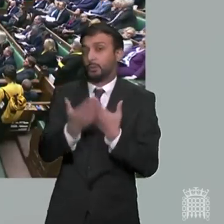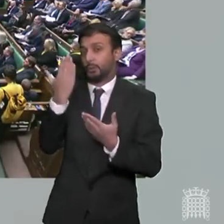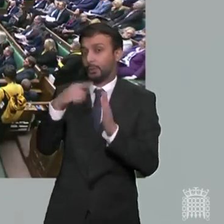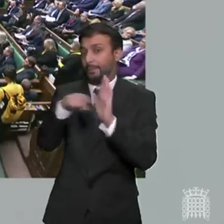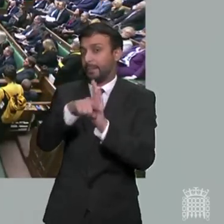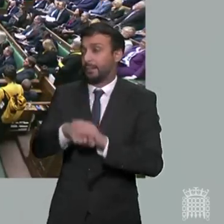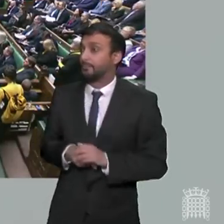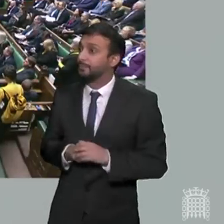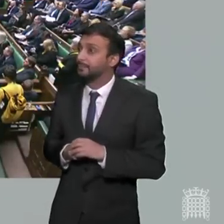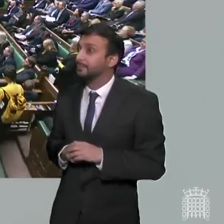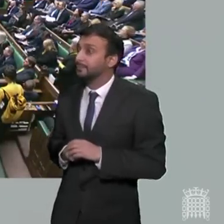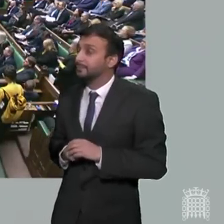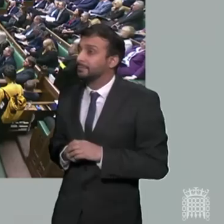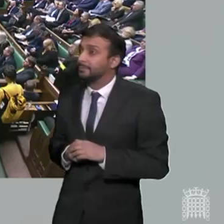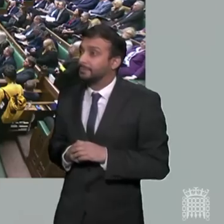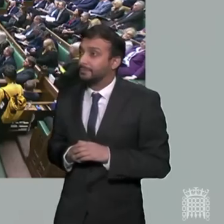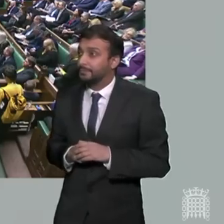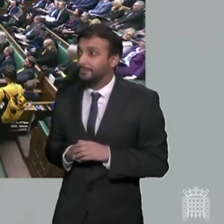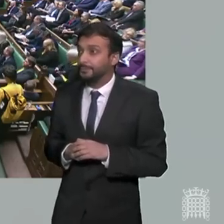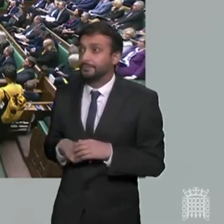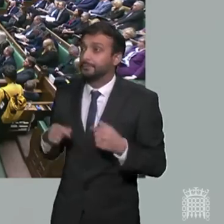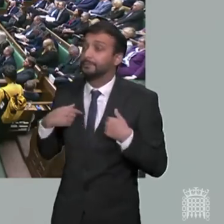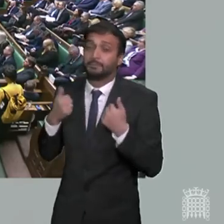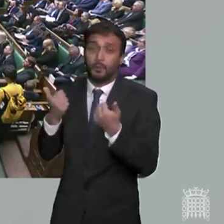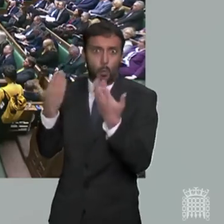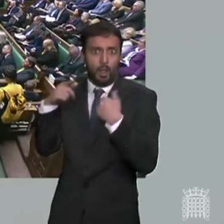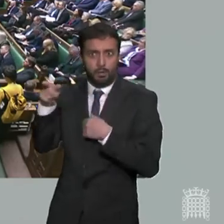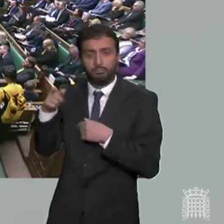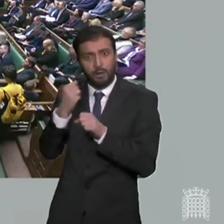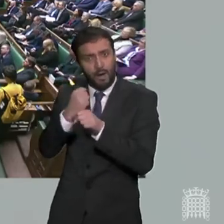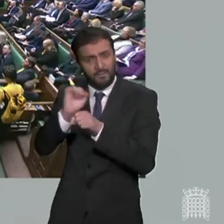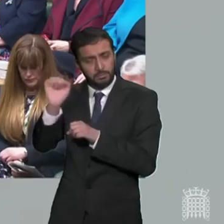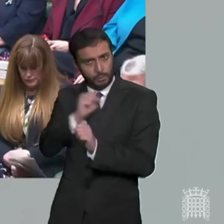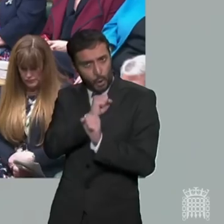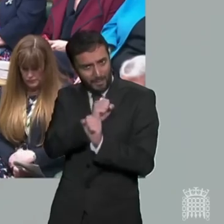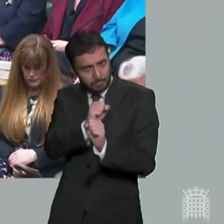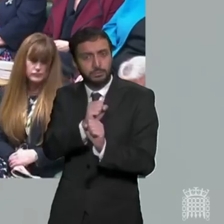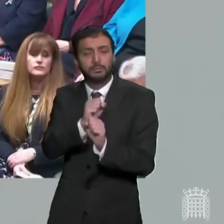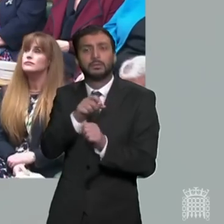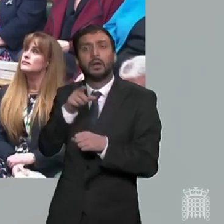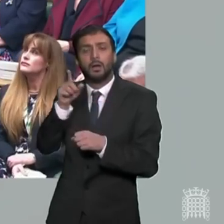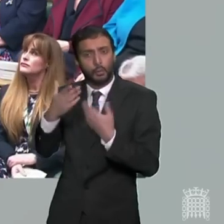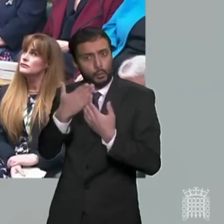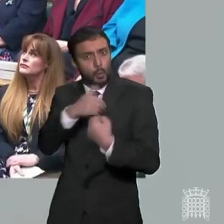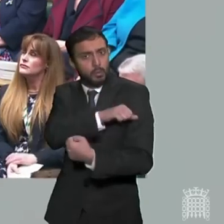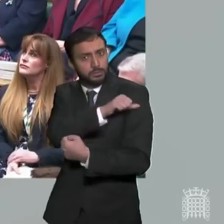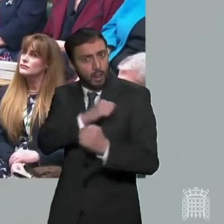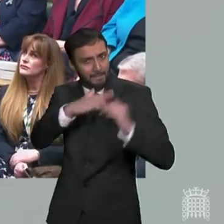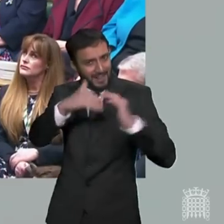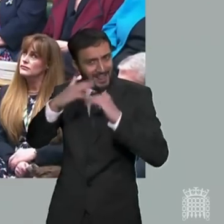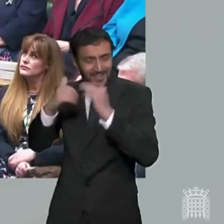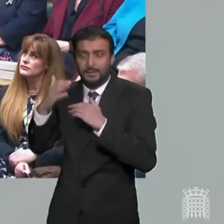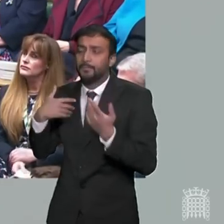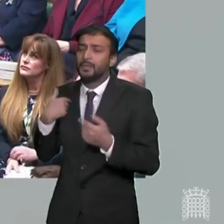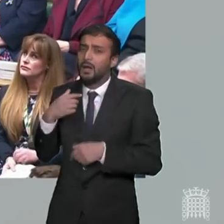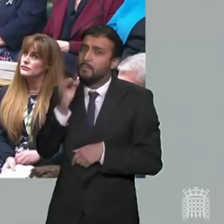much welcome the government's commitment to its hospital buildings programme. Can the Prime Minister clarify what criteria will be